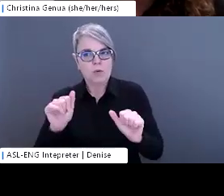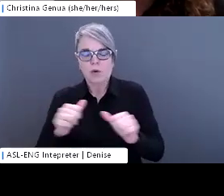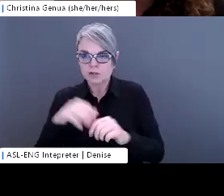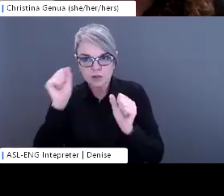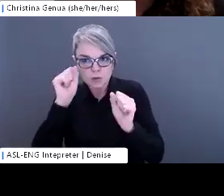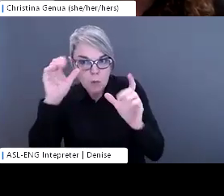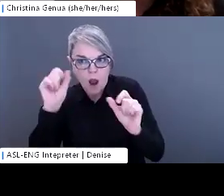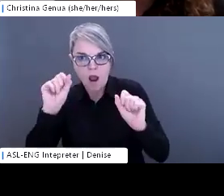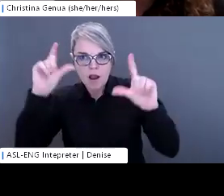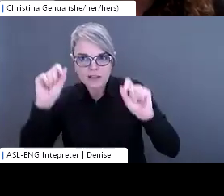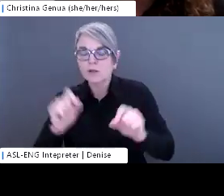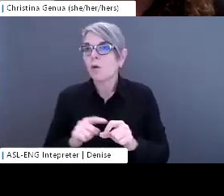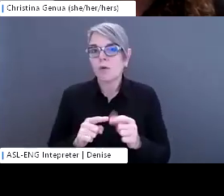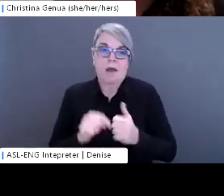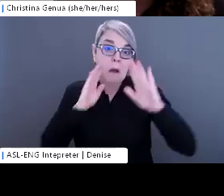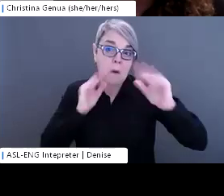And